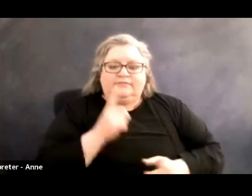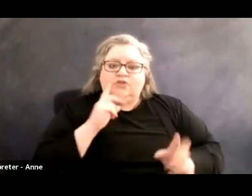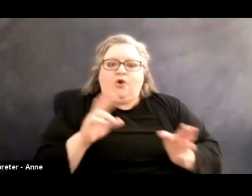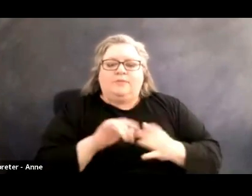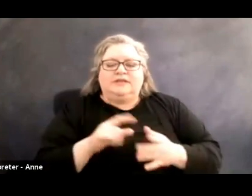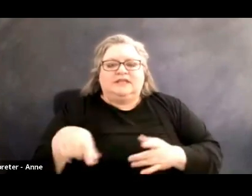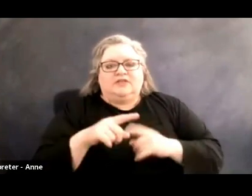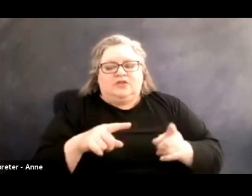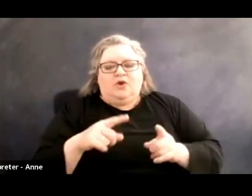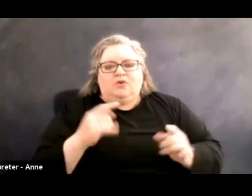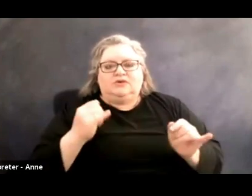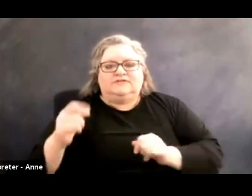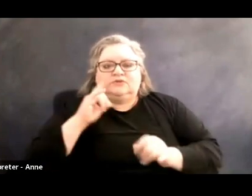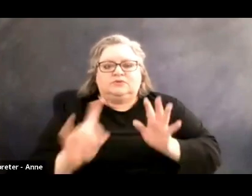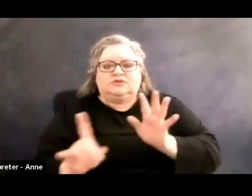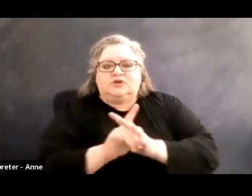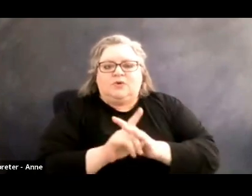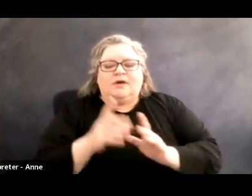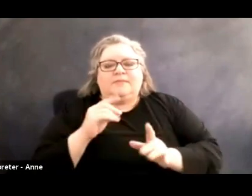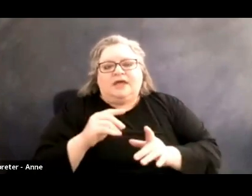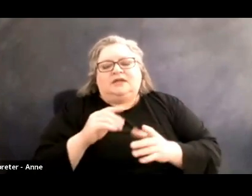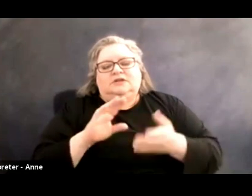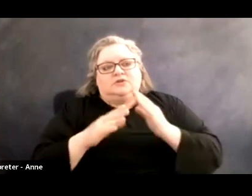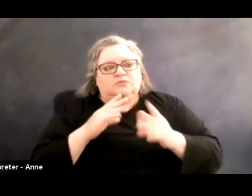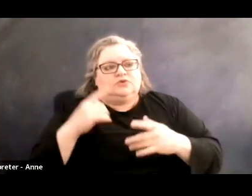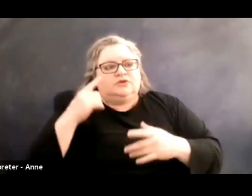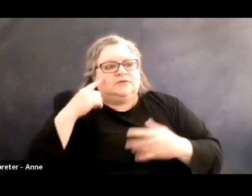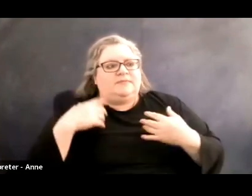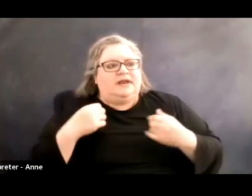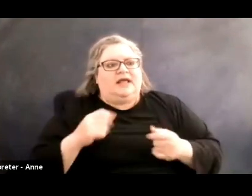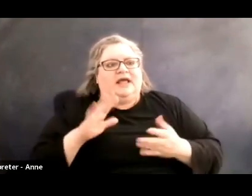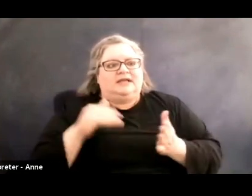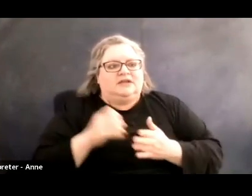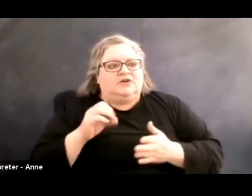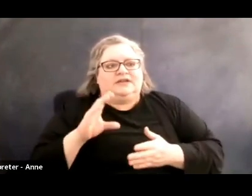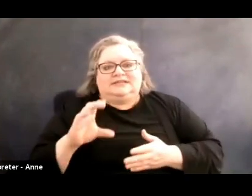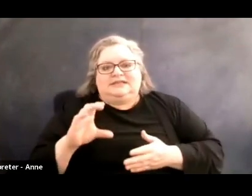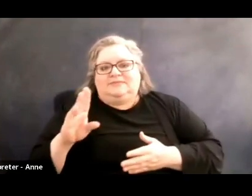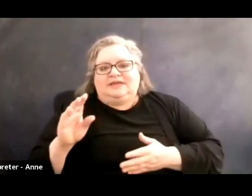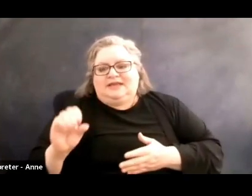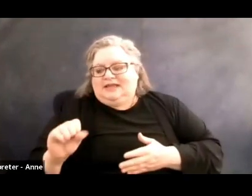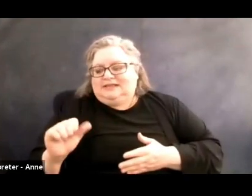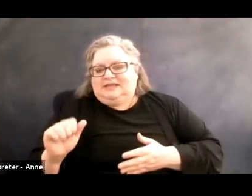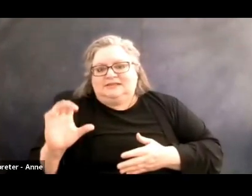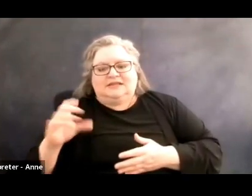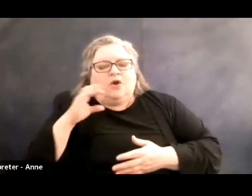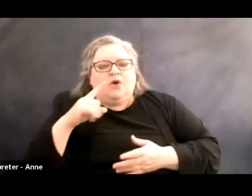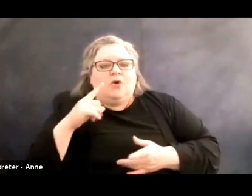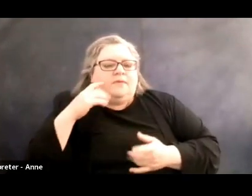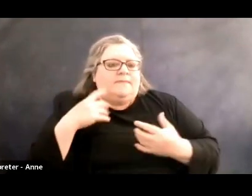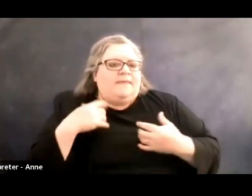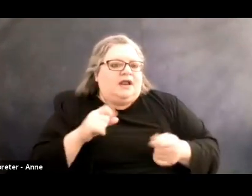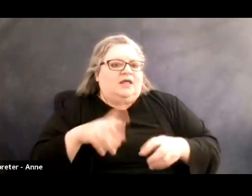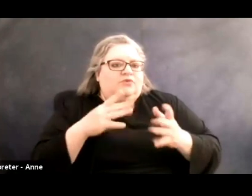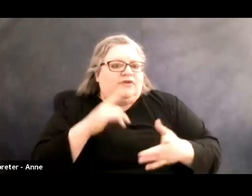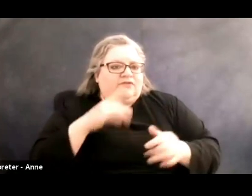those individuals show up at a community mental health center or CCBAC or a private mental health provider for follow-up services,